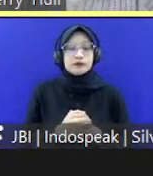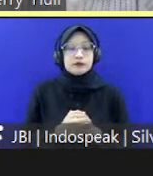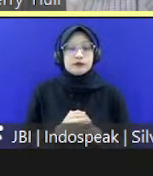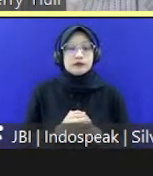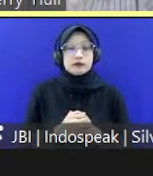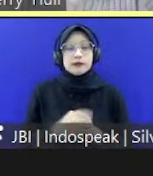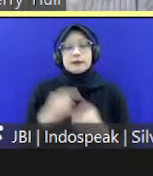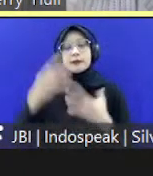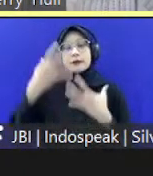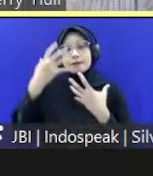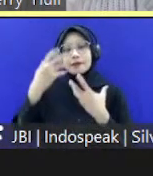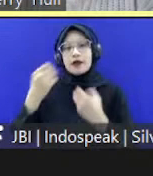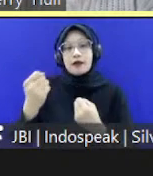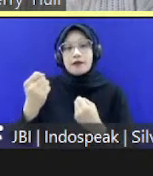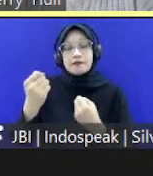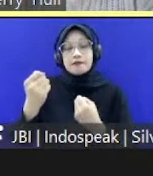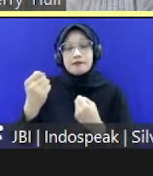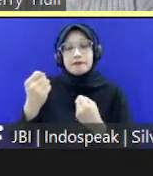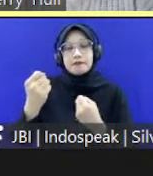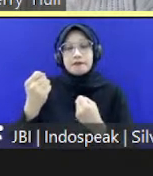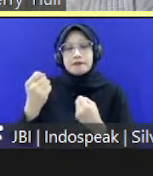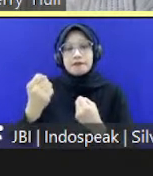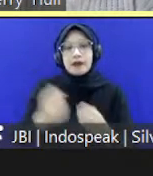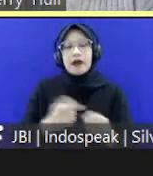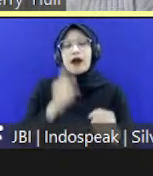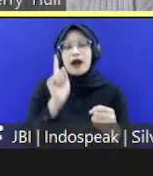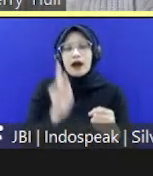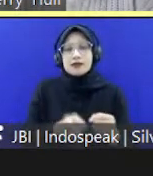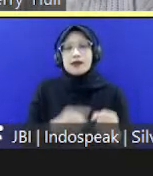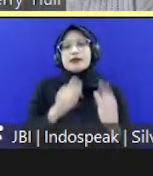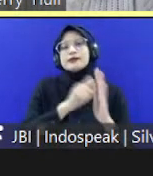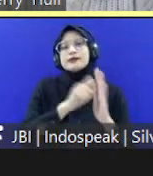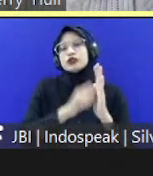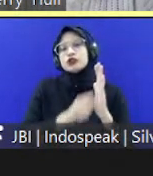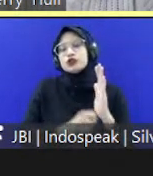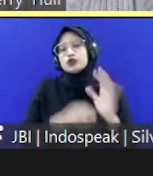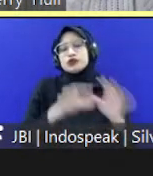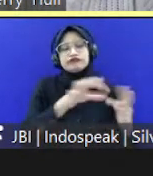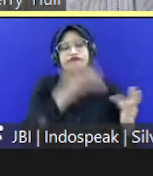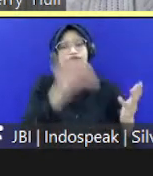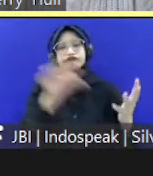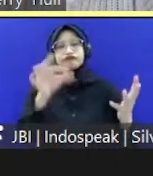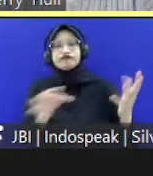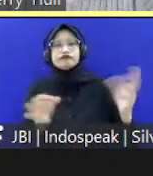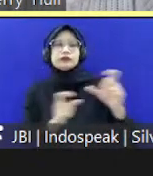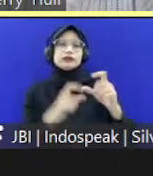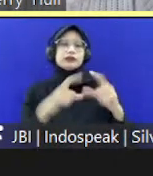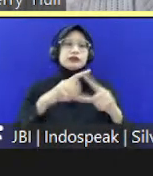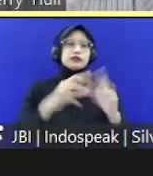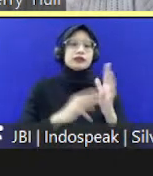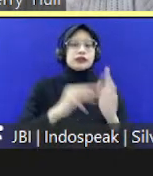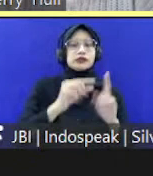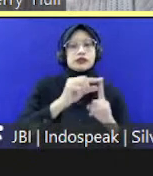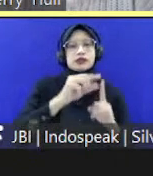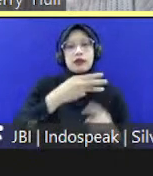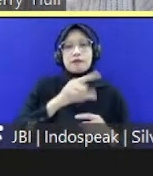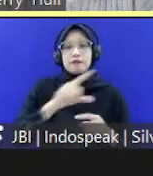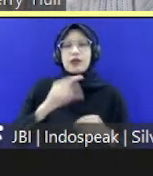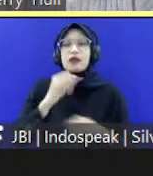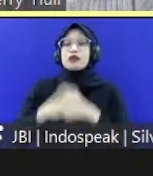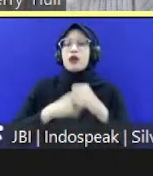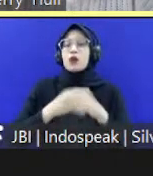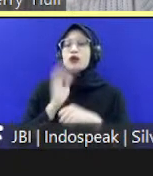hoping that there will be a sample census next year, but it could be another